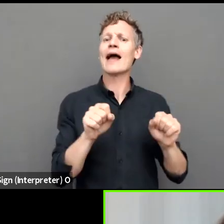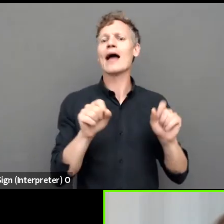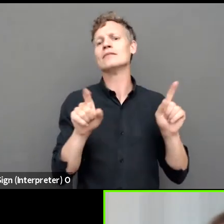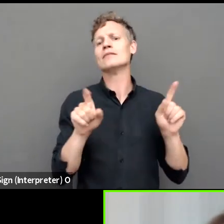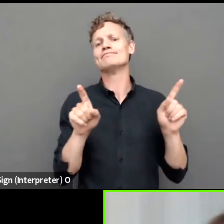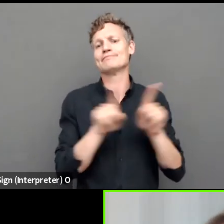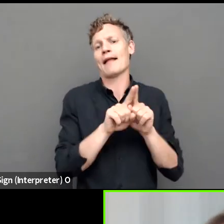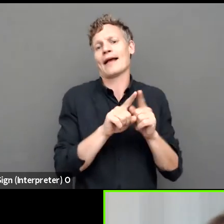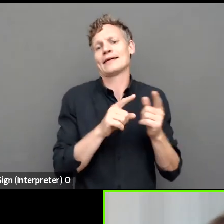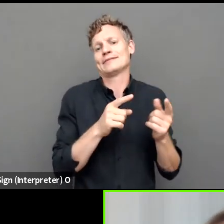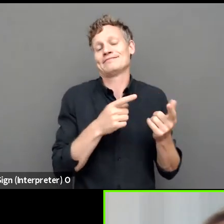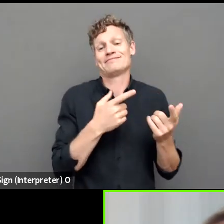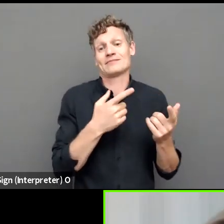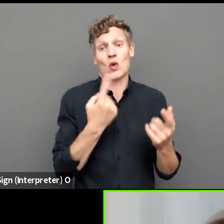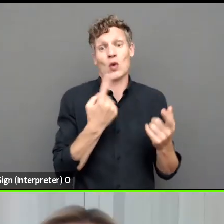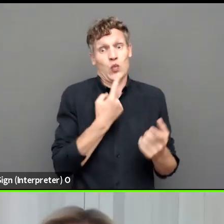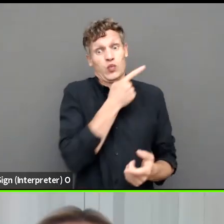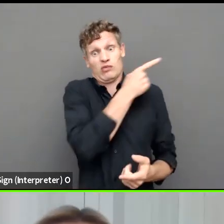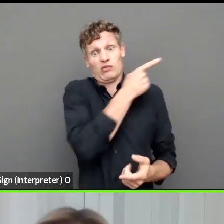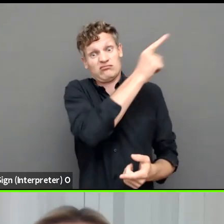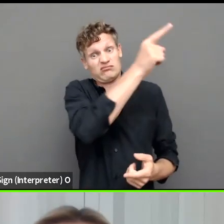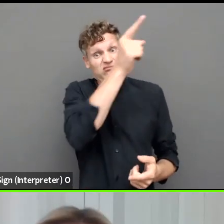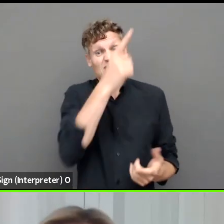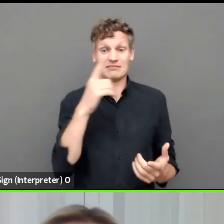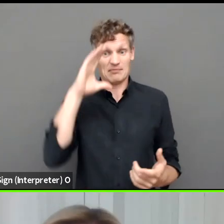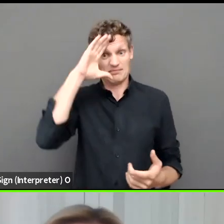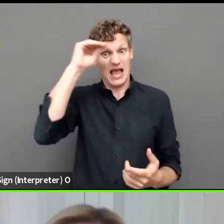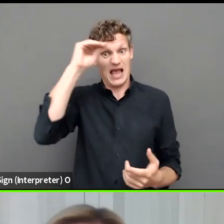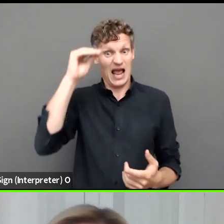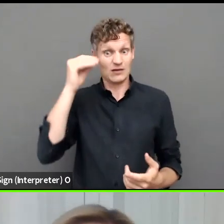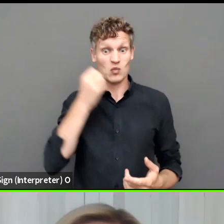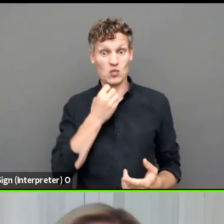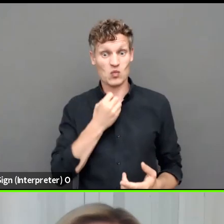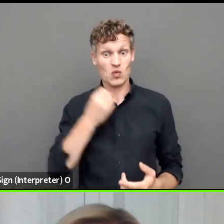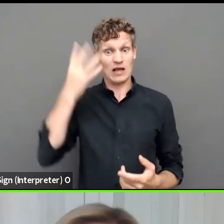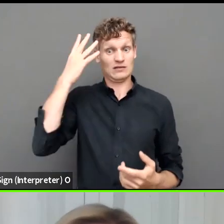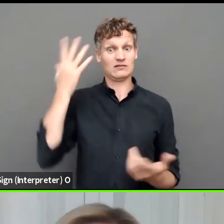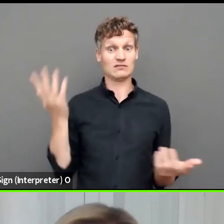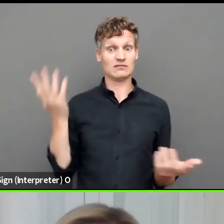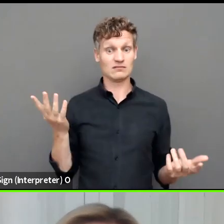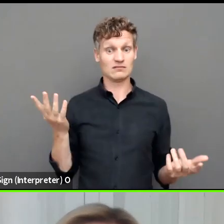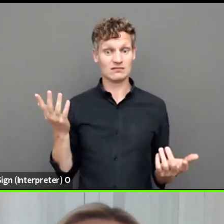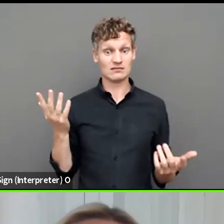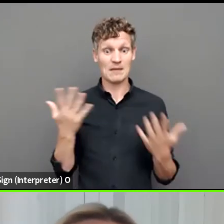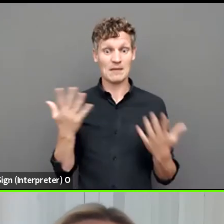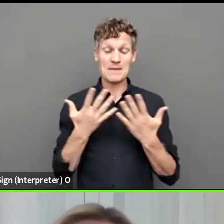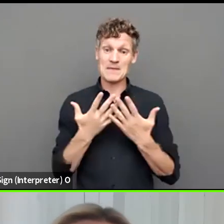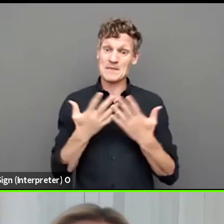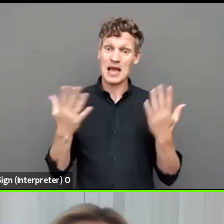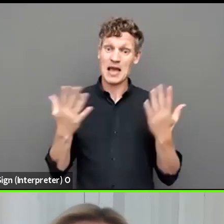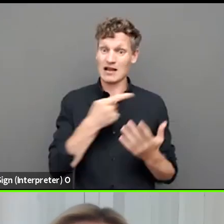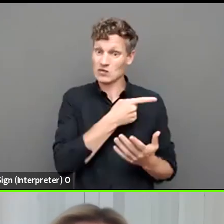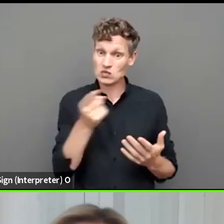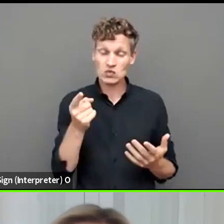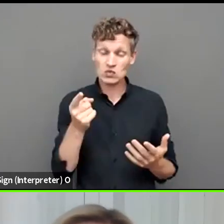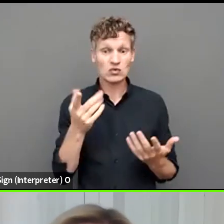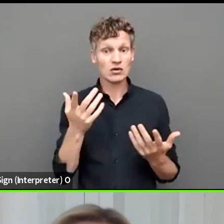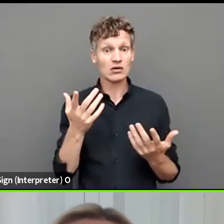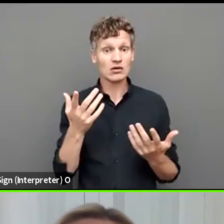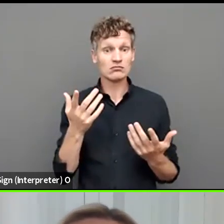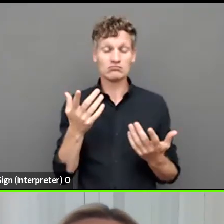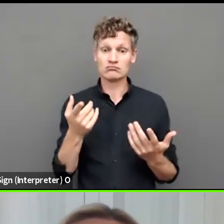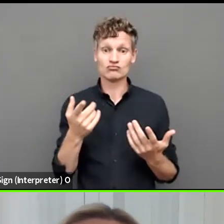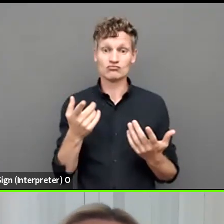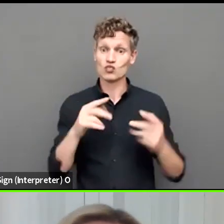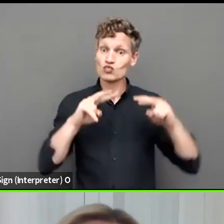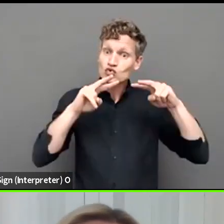the white men in power, and their daughters. I mean, many of you are familiar with fathers of daughters. There's lots of research on that fathers of daughters become